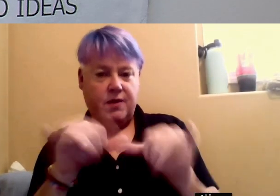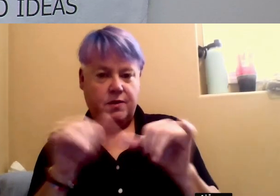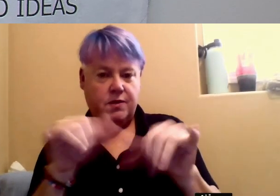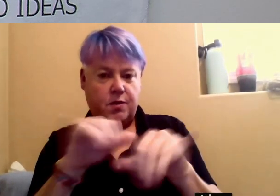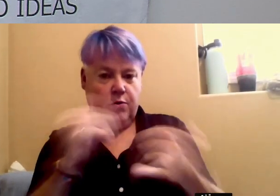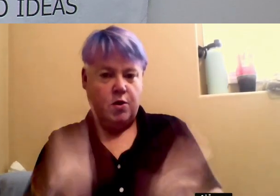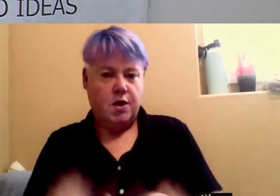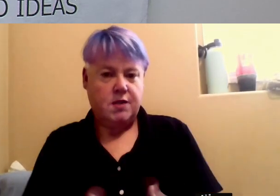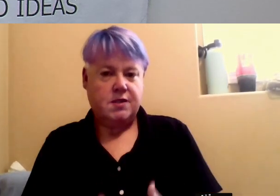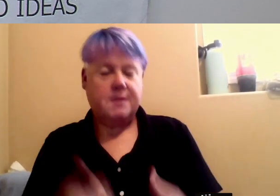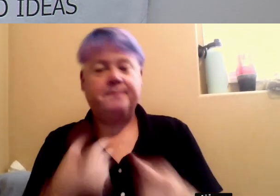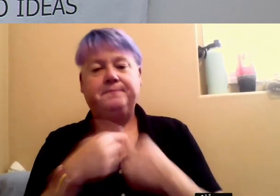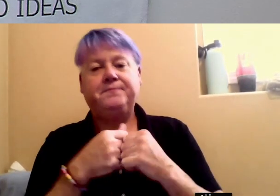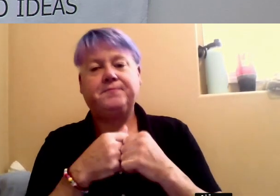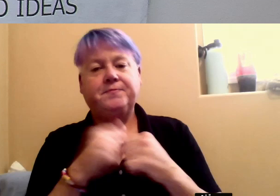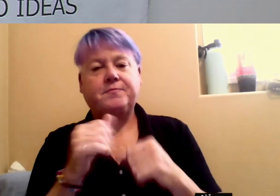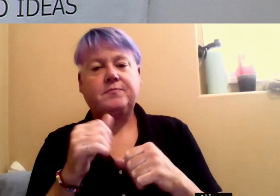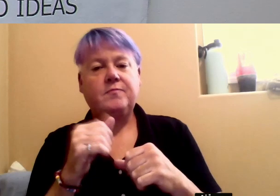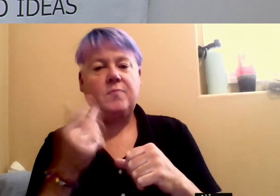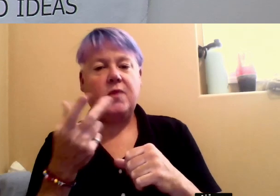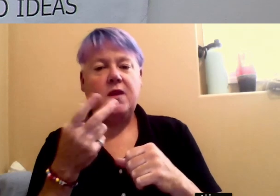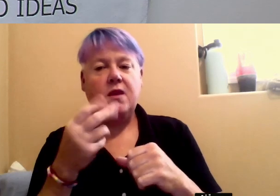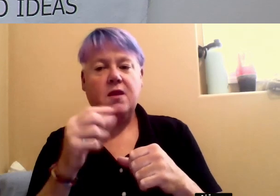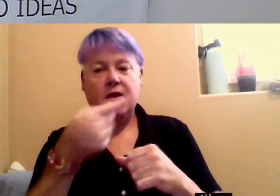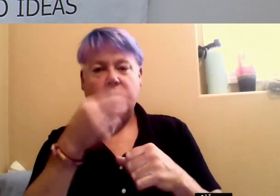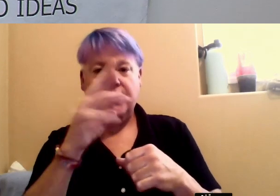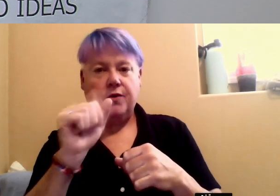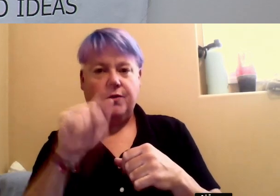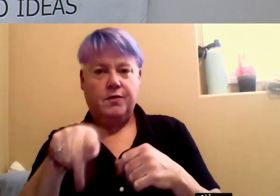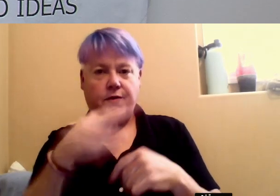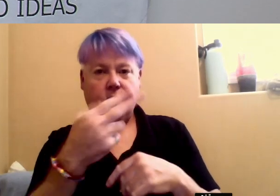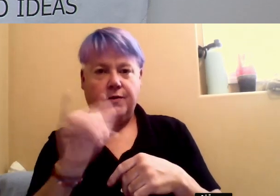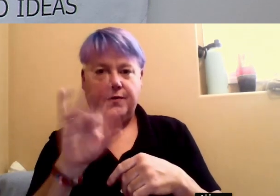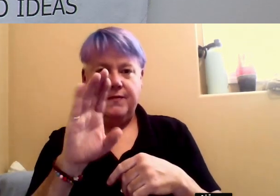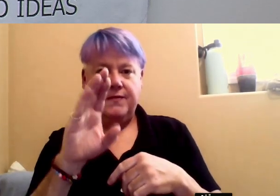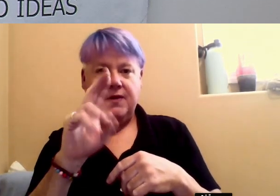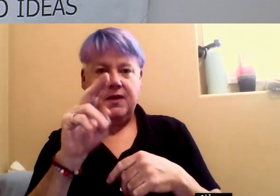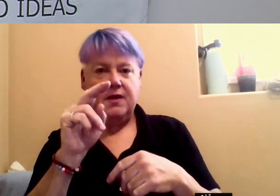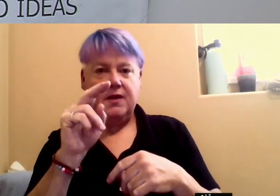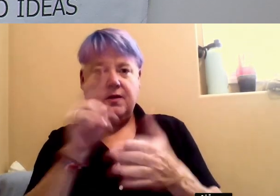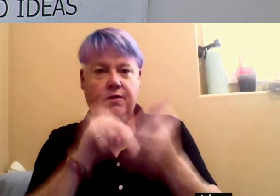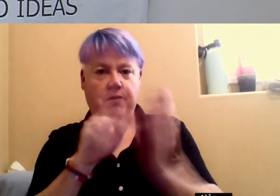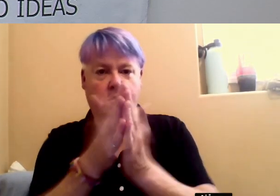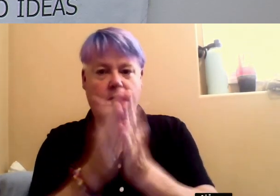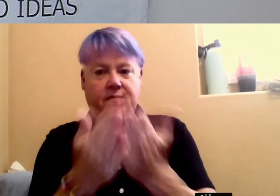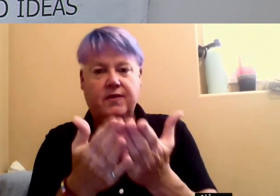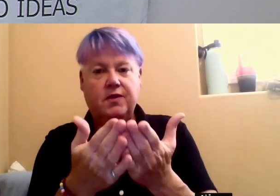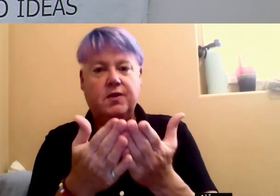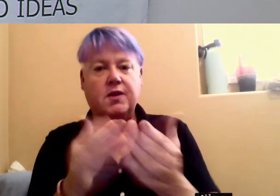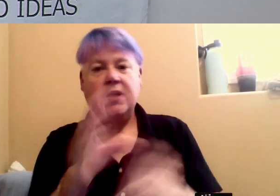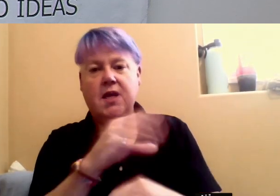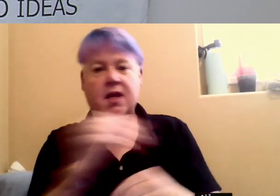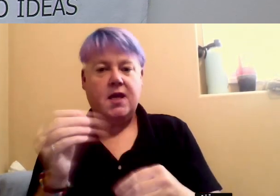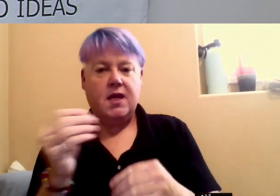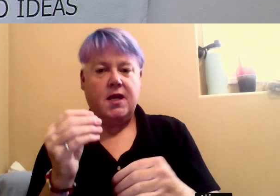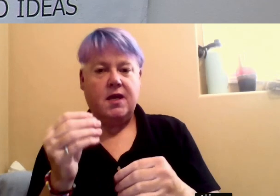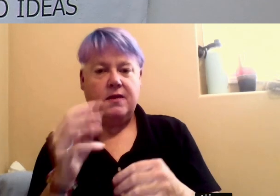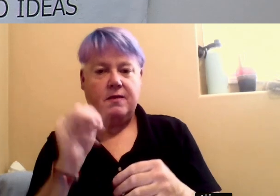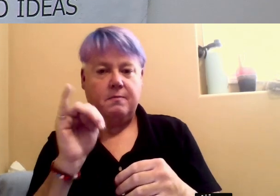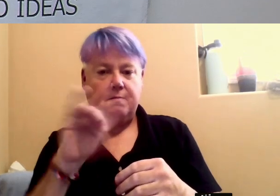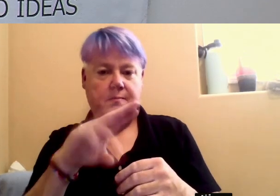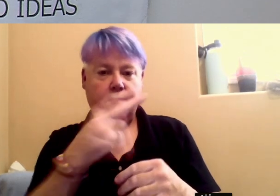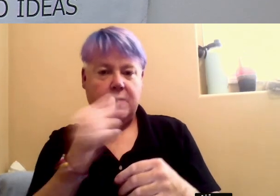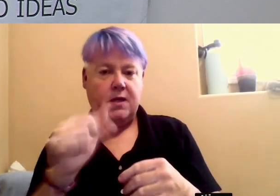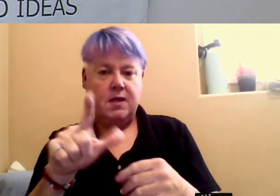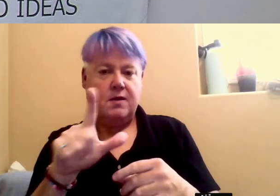Illustration Award, graphic novel category, and the YA novel Strangers, recipient of the Michael Van Ruy Award for General